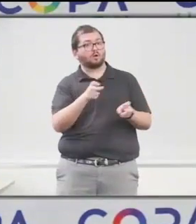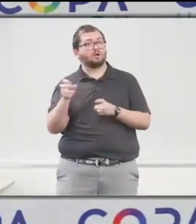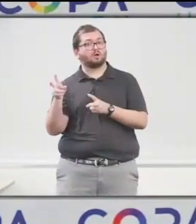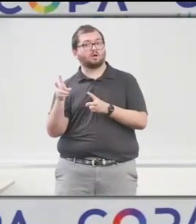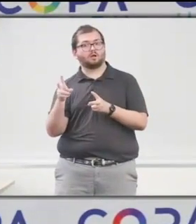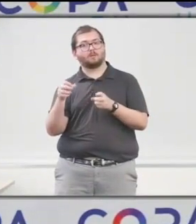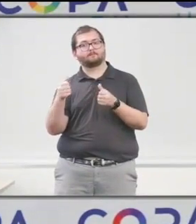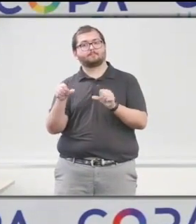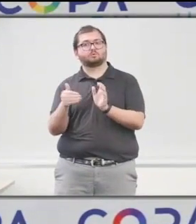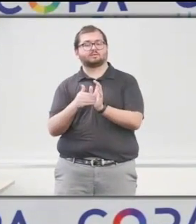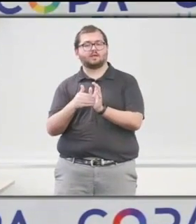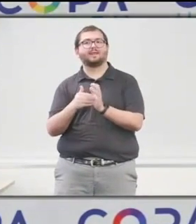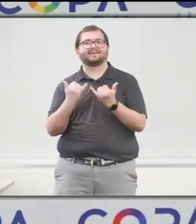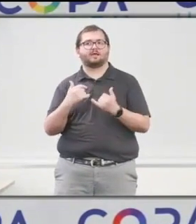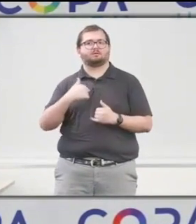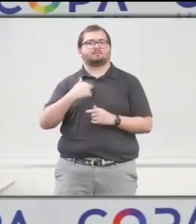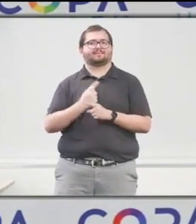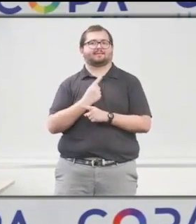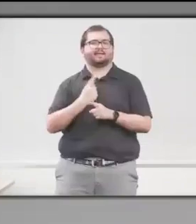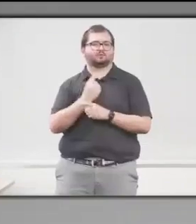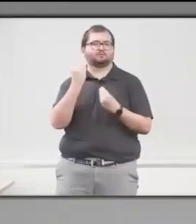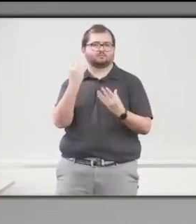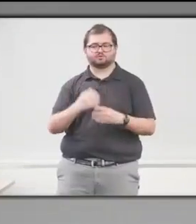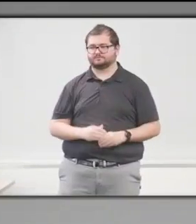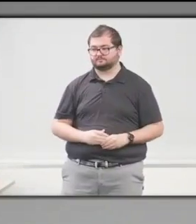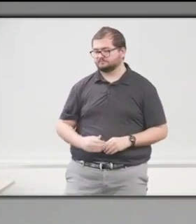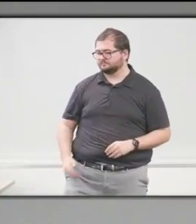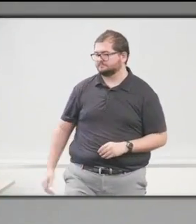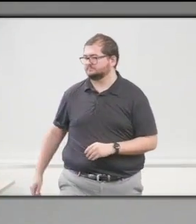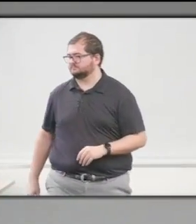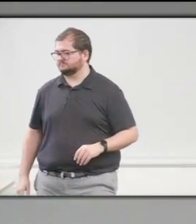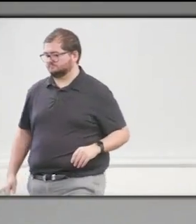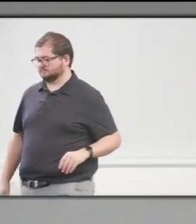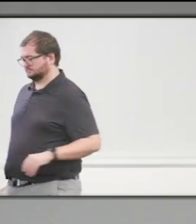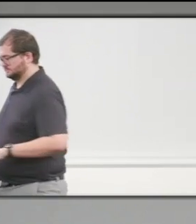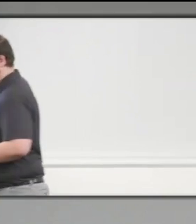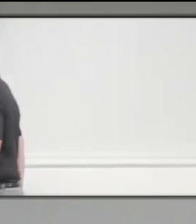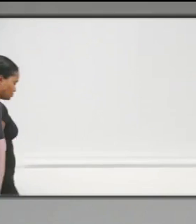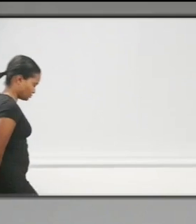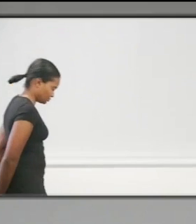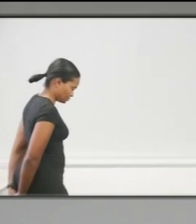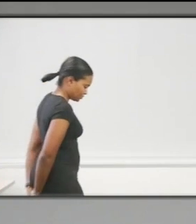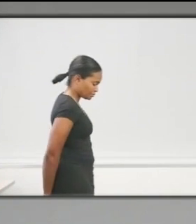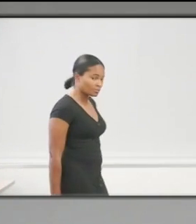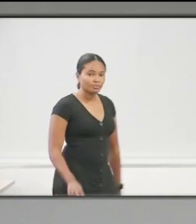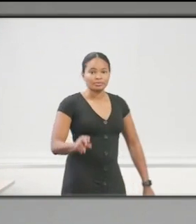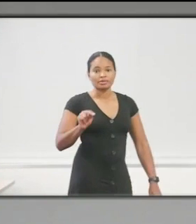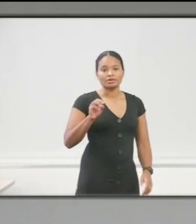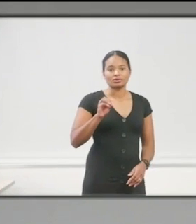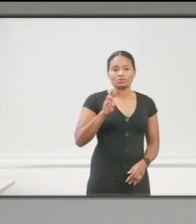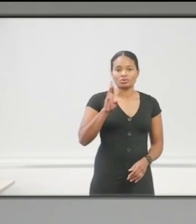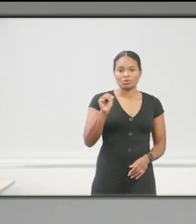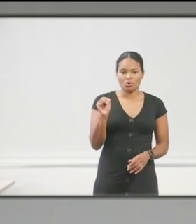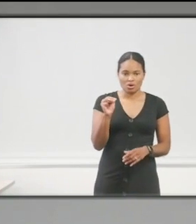source for accurate information to get out. When you're talking about that, I'm thinking back through my time here in Arizona, and I